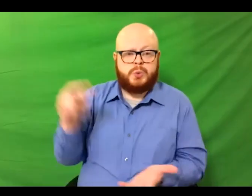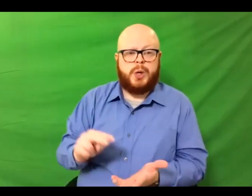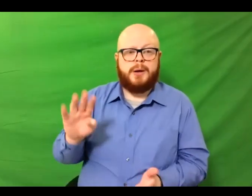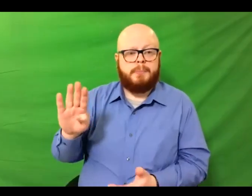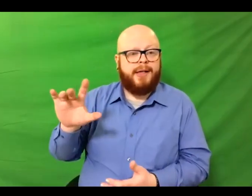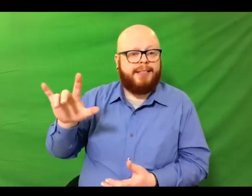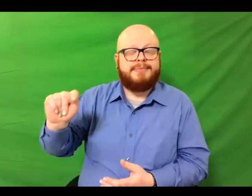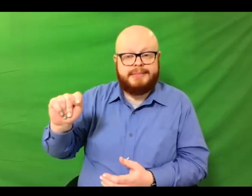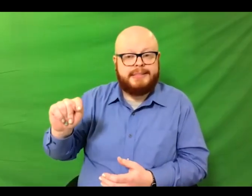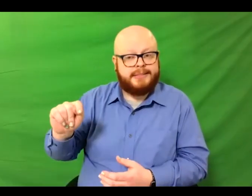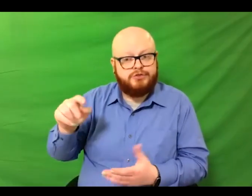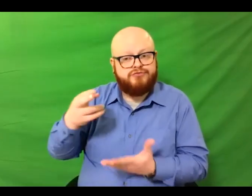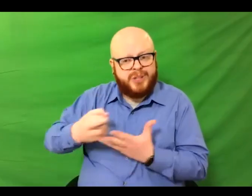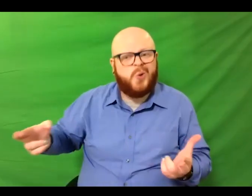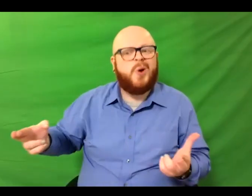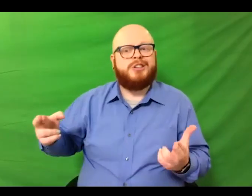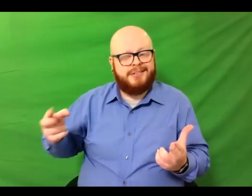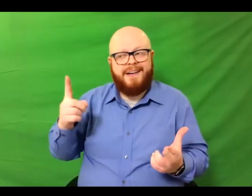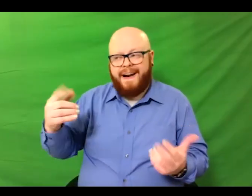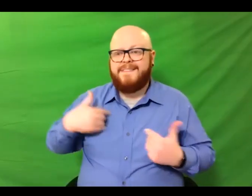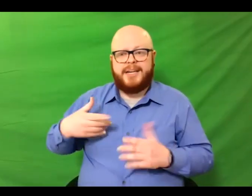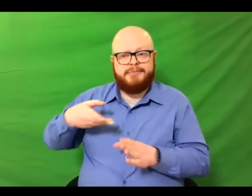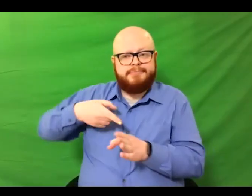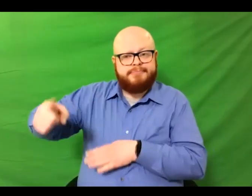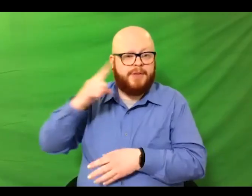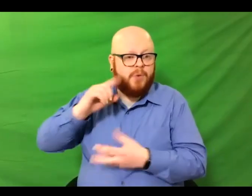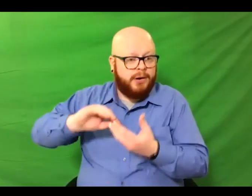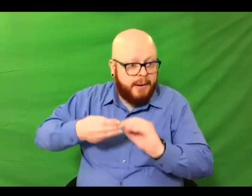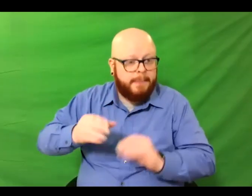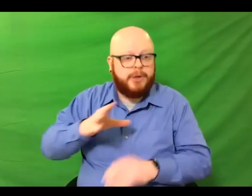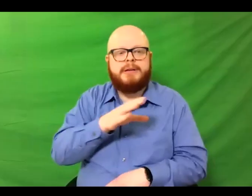ASL numbers and the alphabet.